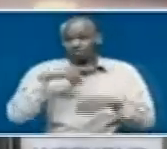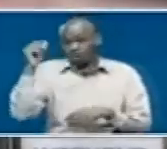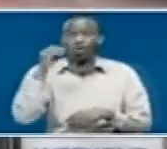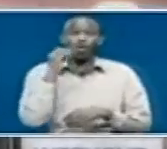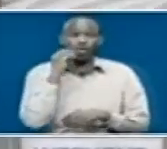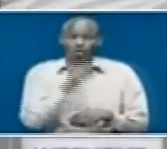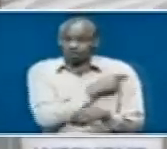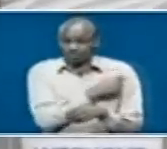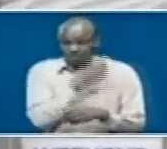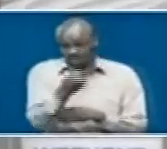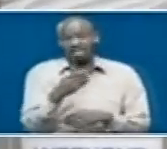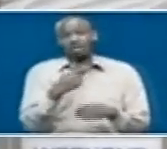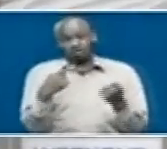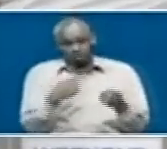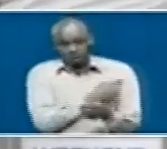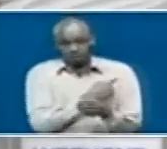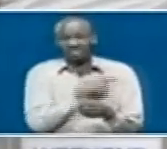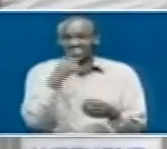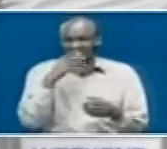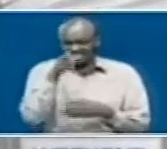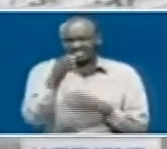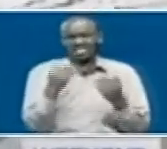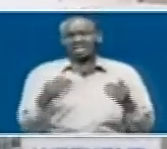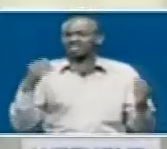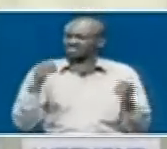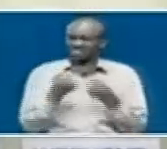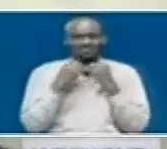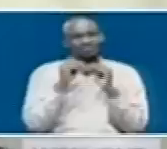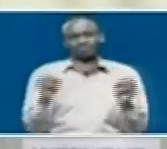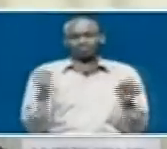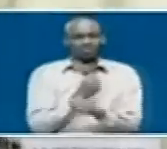Bomu Hospital, where doctors ruled young Ali's leg could not be saved.